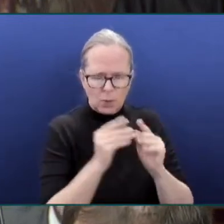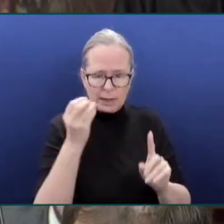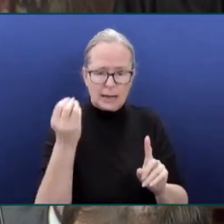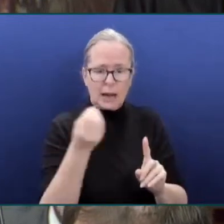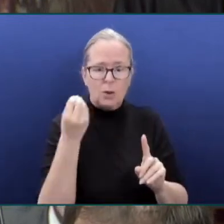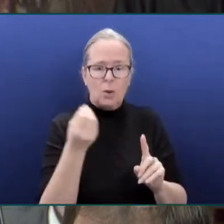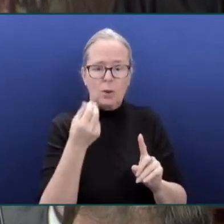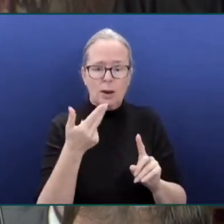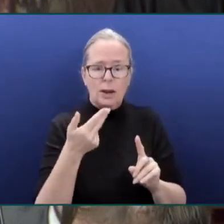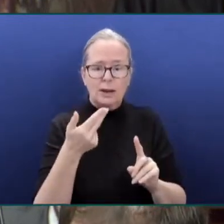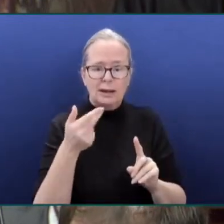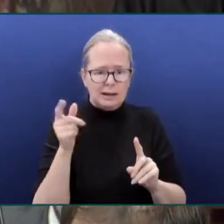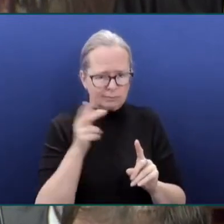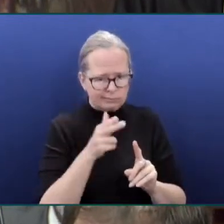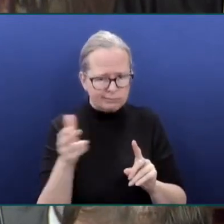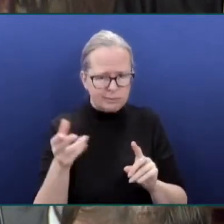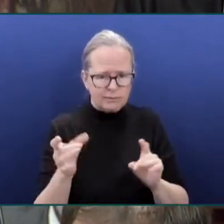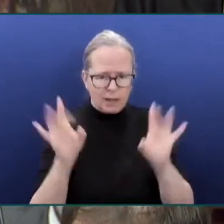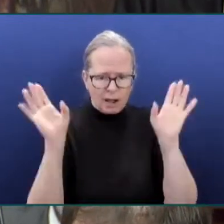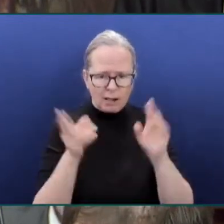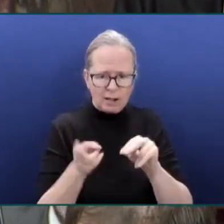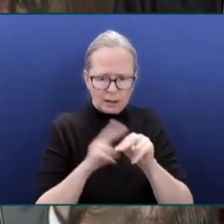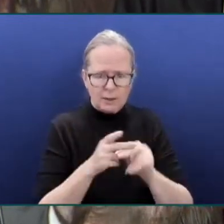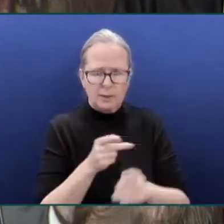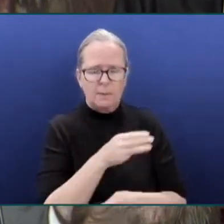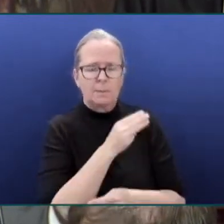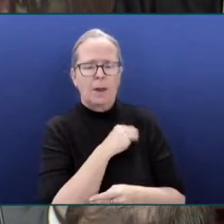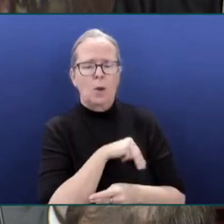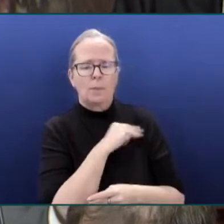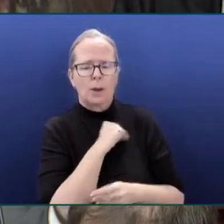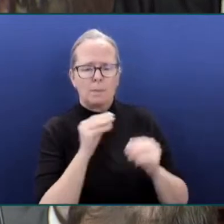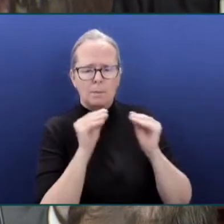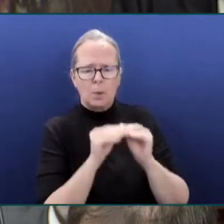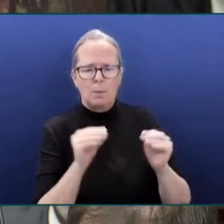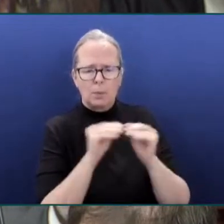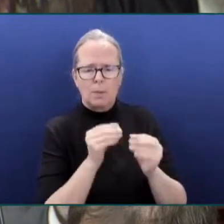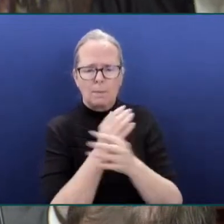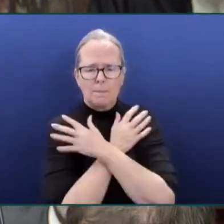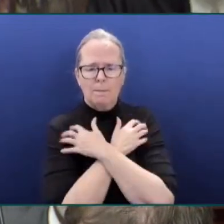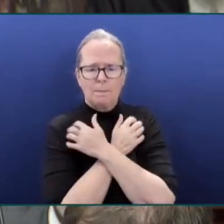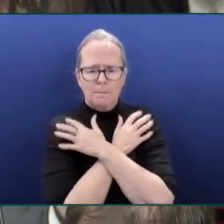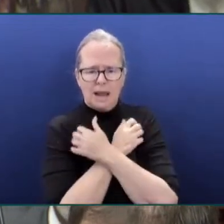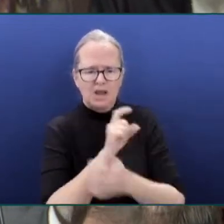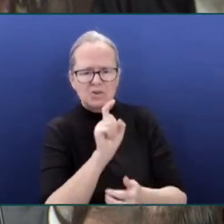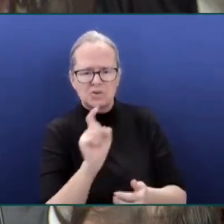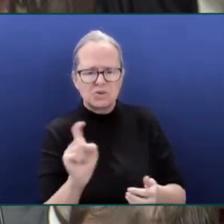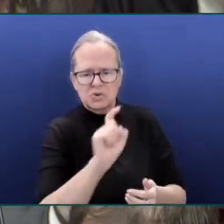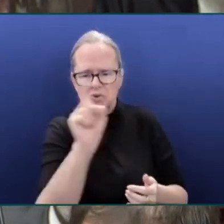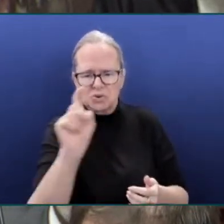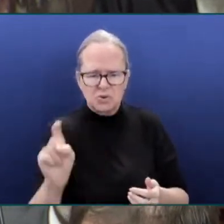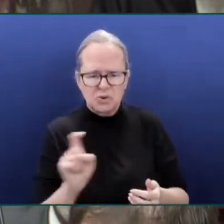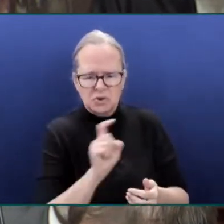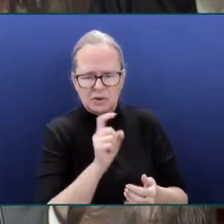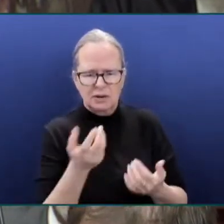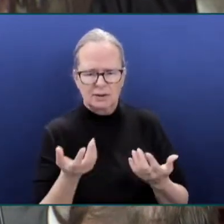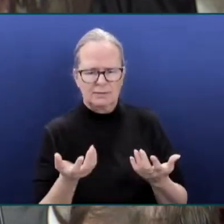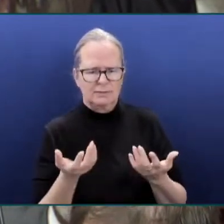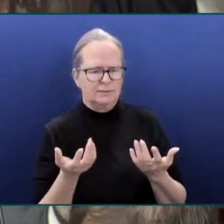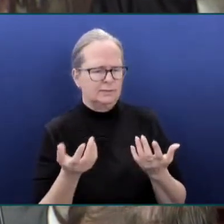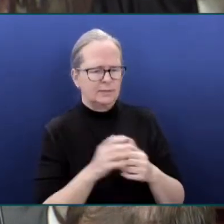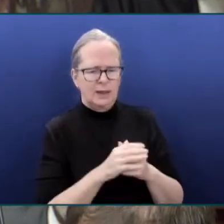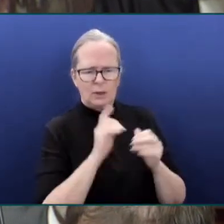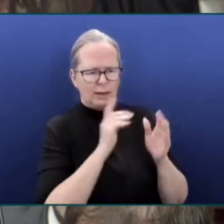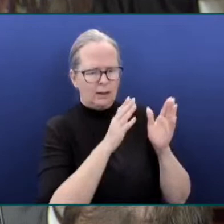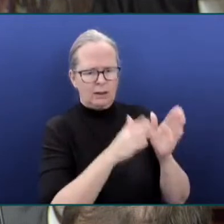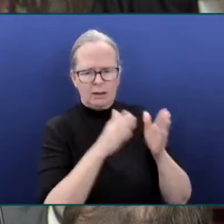And here we talked about our issues, and we called upon the federal government to make the changes necessary to the bail policy so we had better tools in